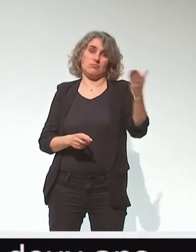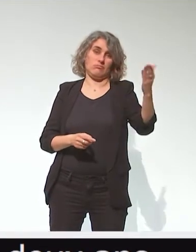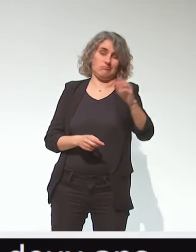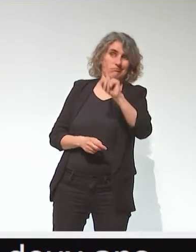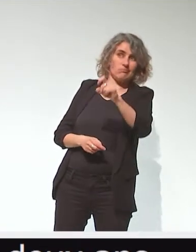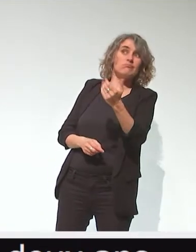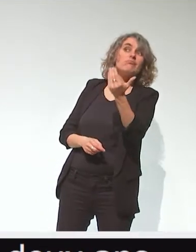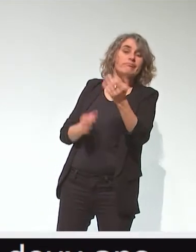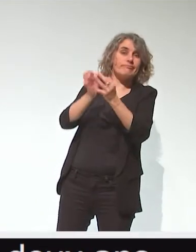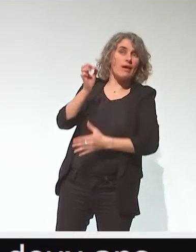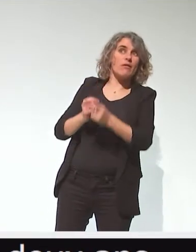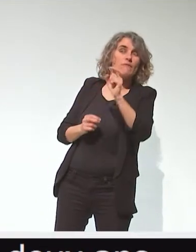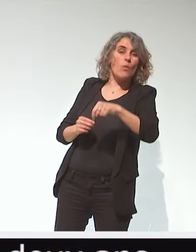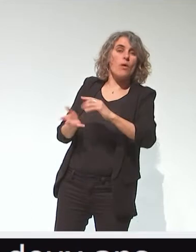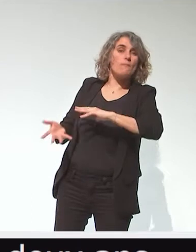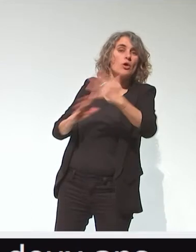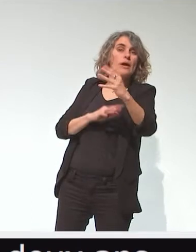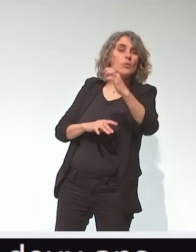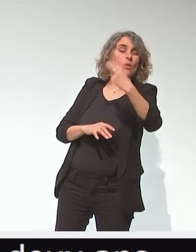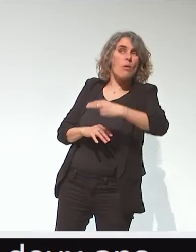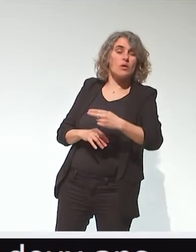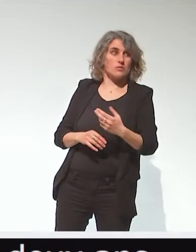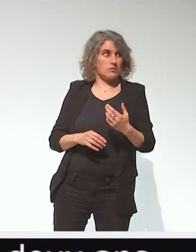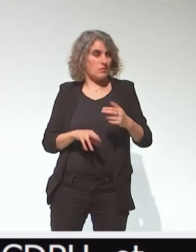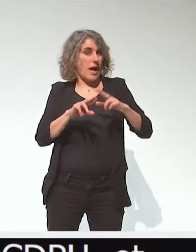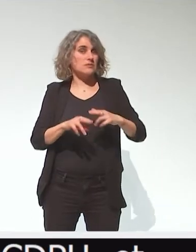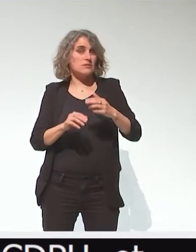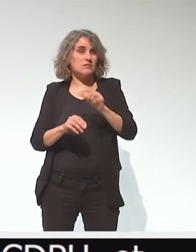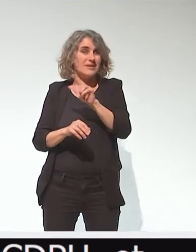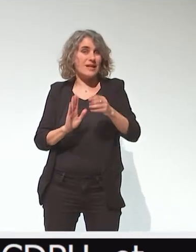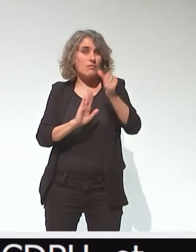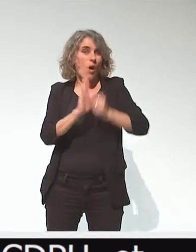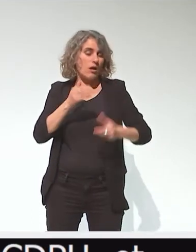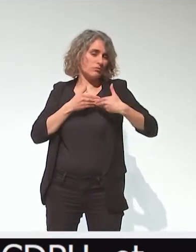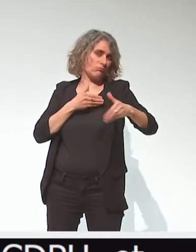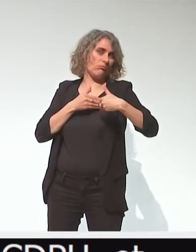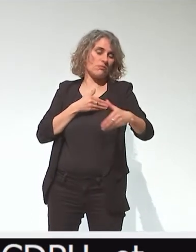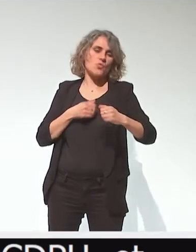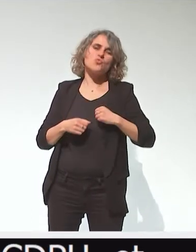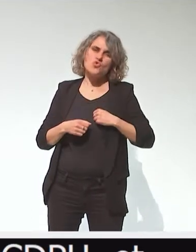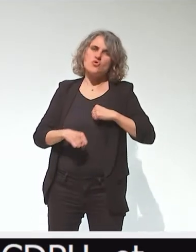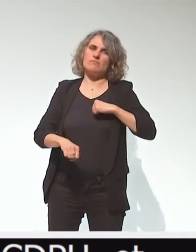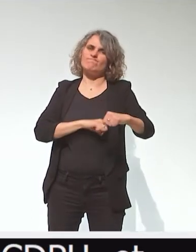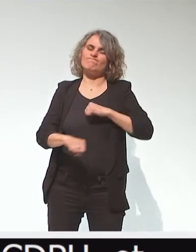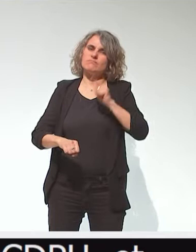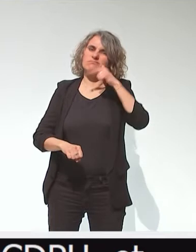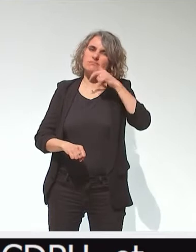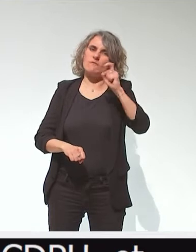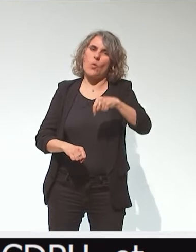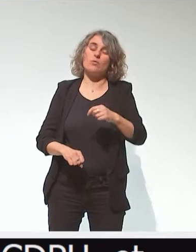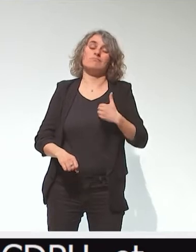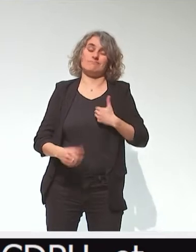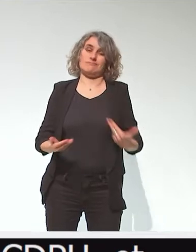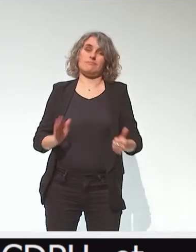committee. So we have just 24 months to get it right. And so my challenge to us all today is to make a global good